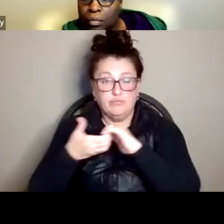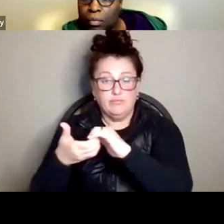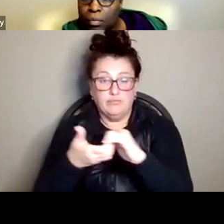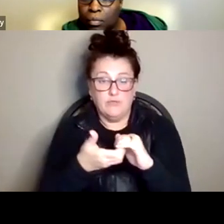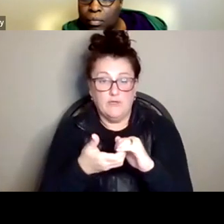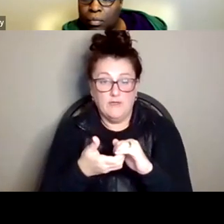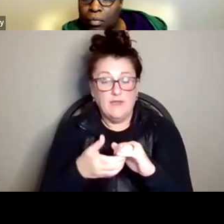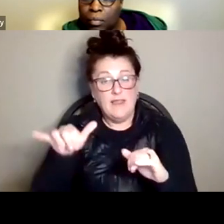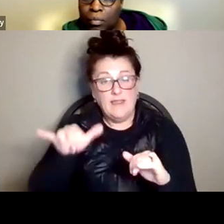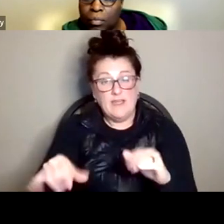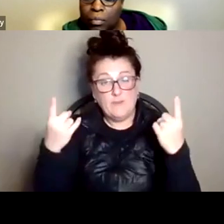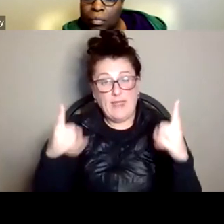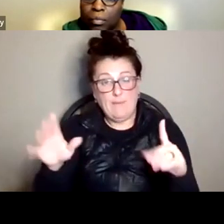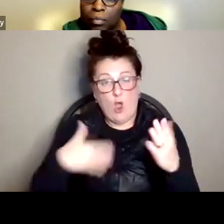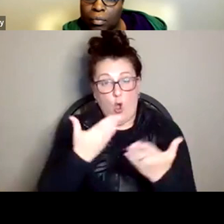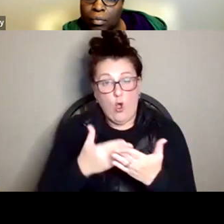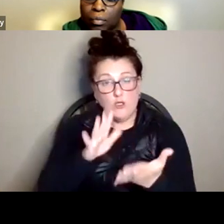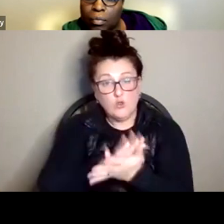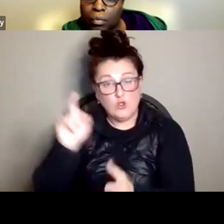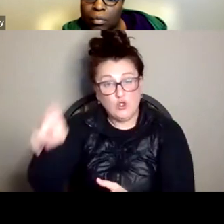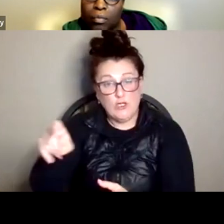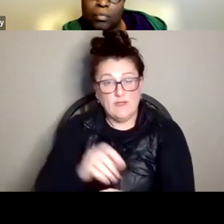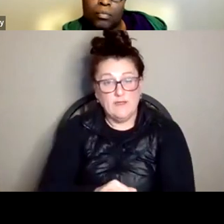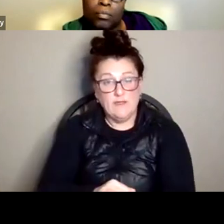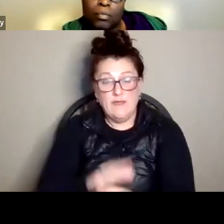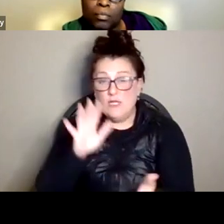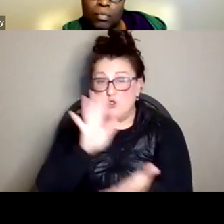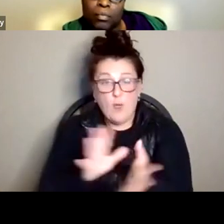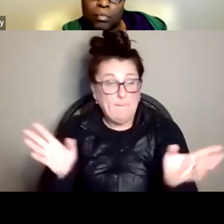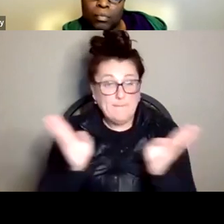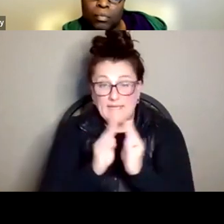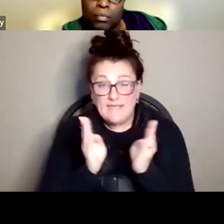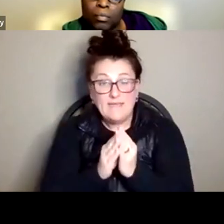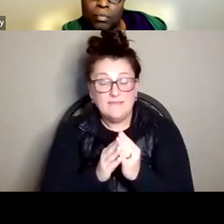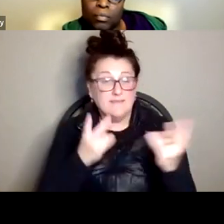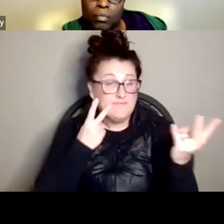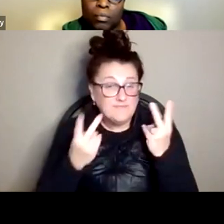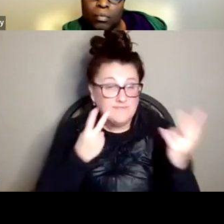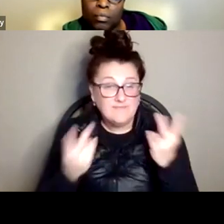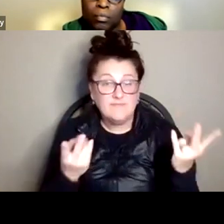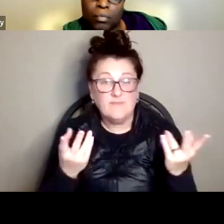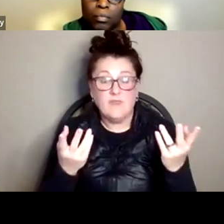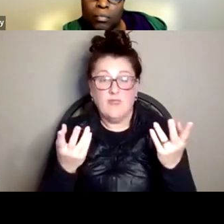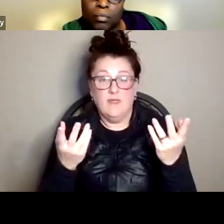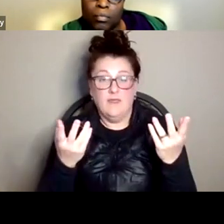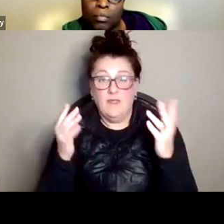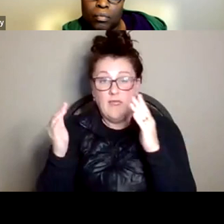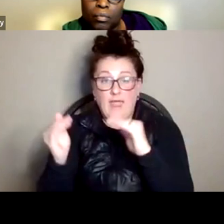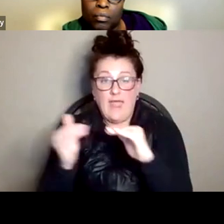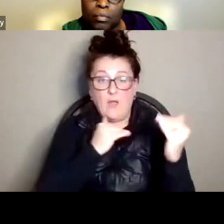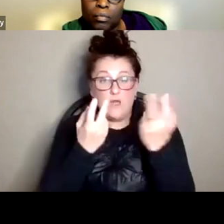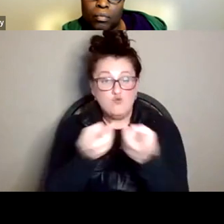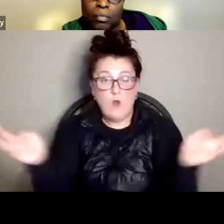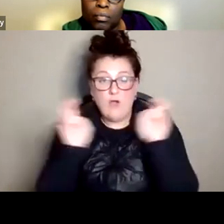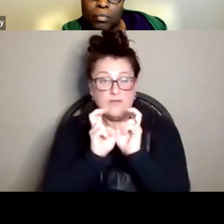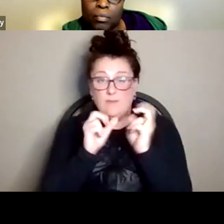That should be what happens in every school. I go to school meetings, and where there's supposed to be, you know, equity roundtables,